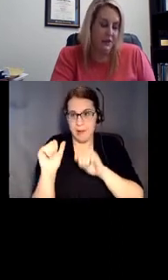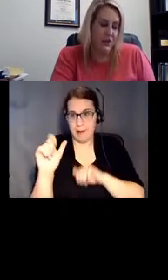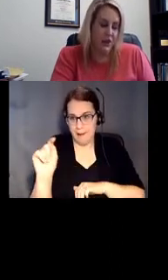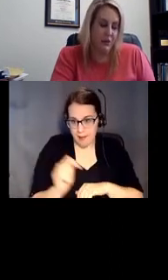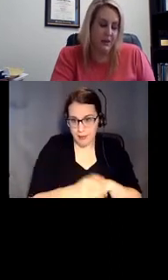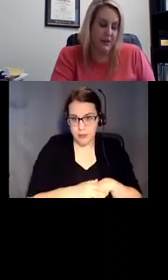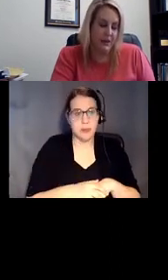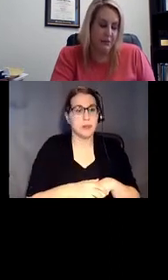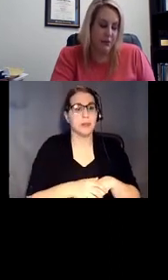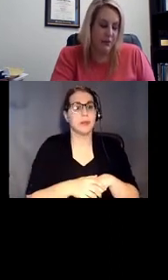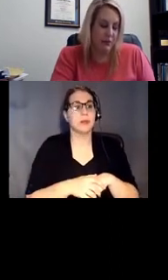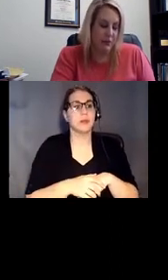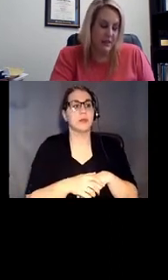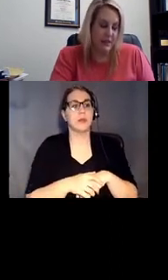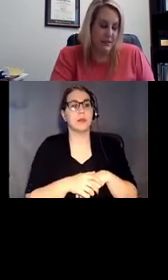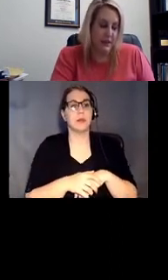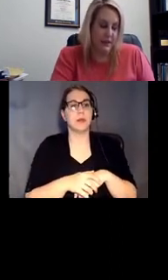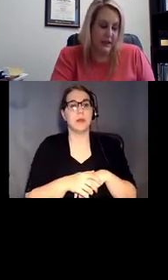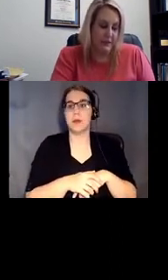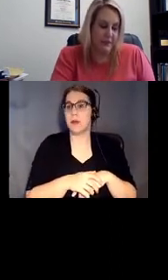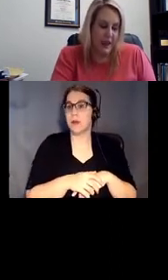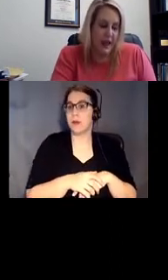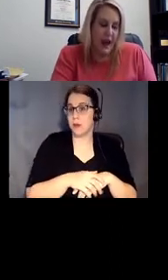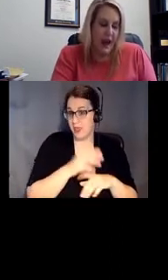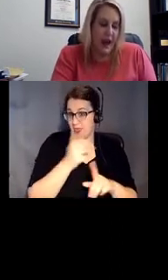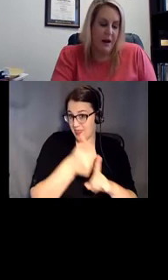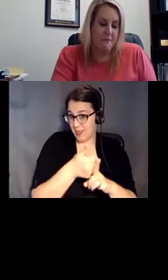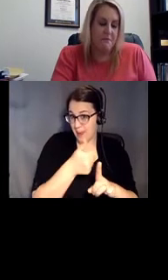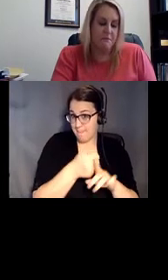a beneficiary with a disability.